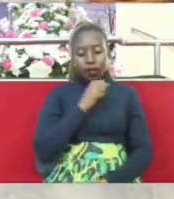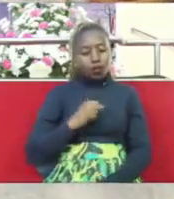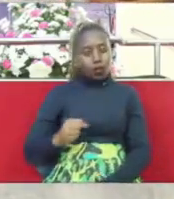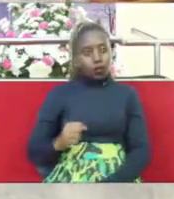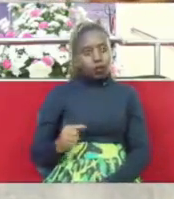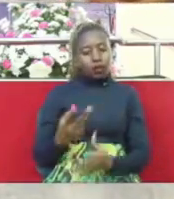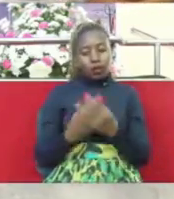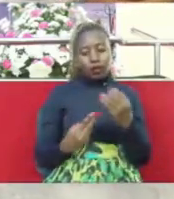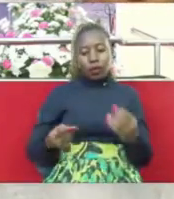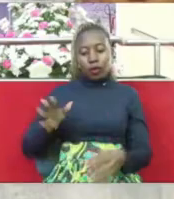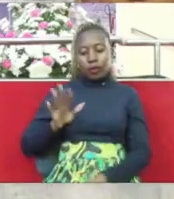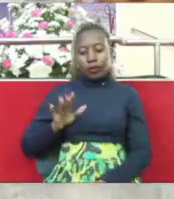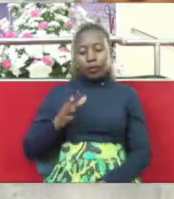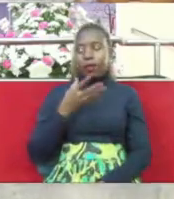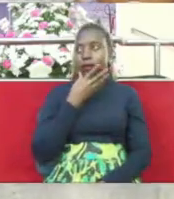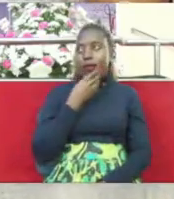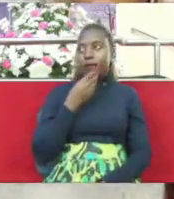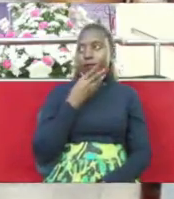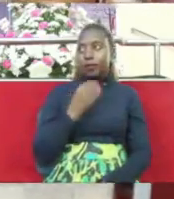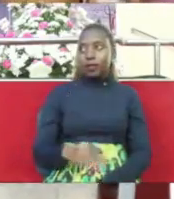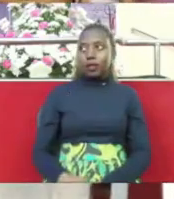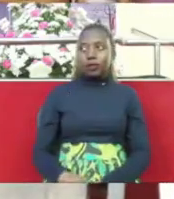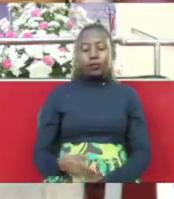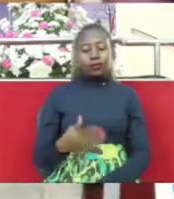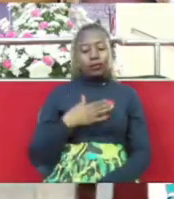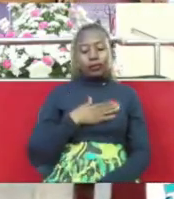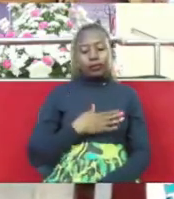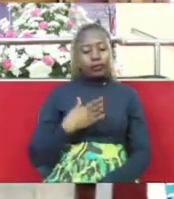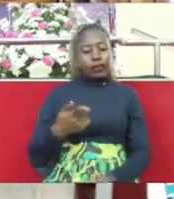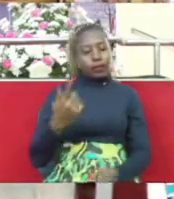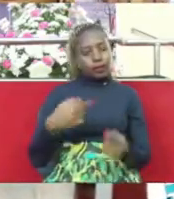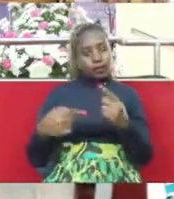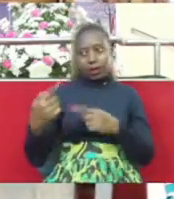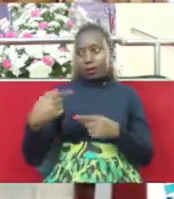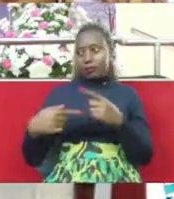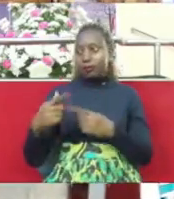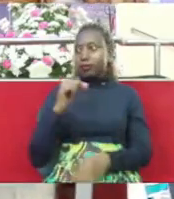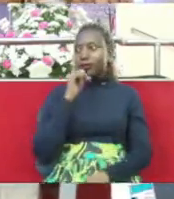Keep coming. Keep coming. Don't hesitate. Just keep coming.